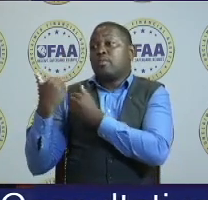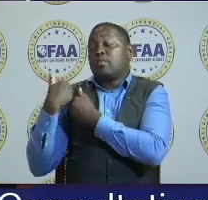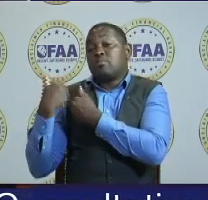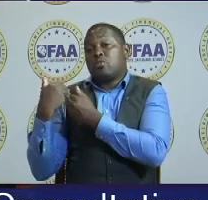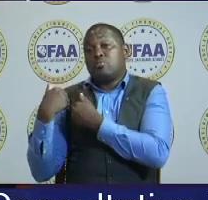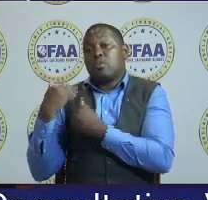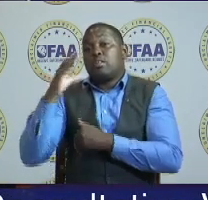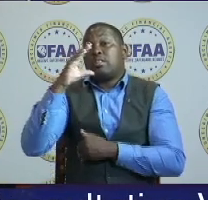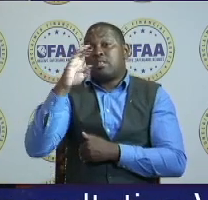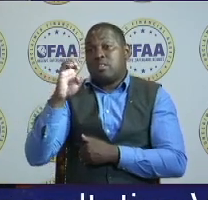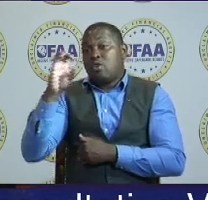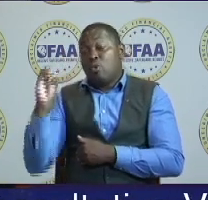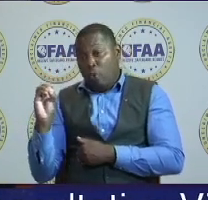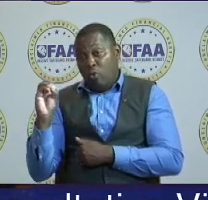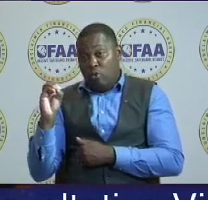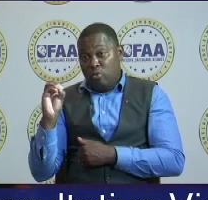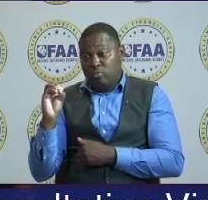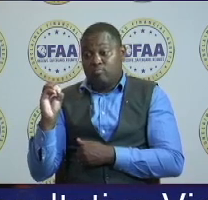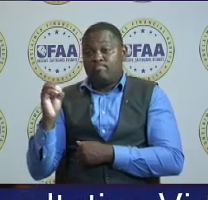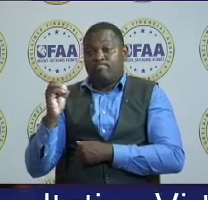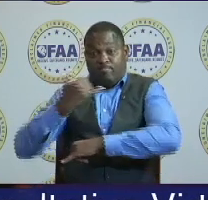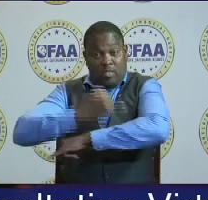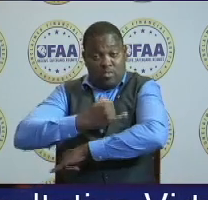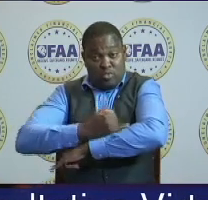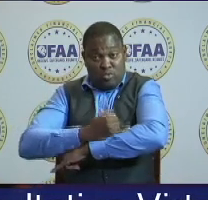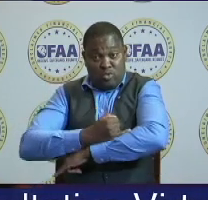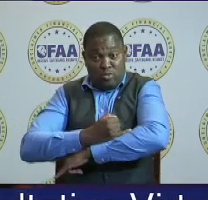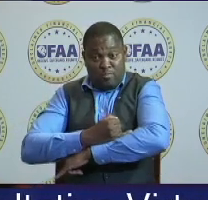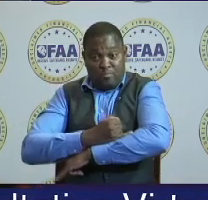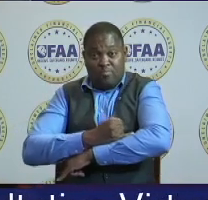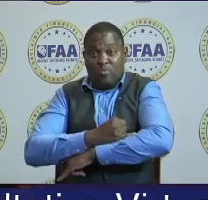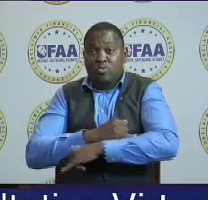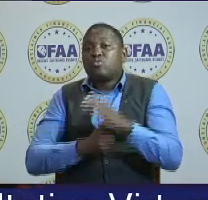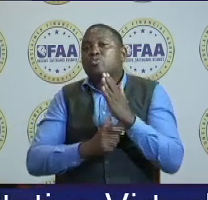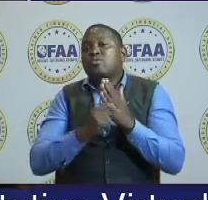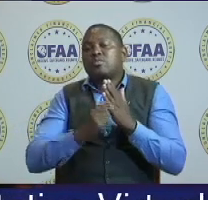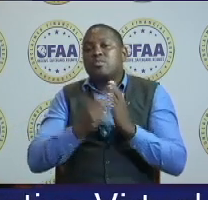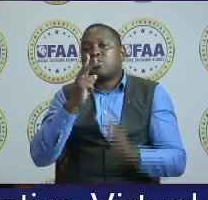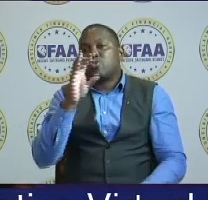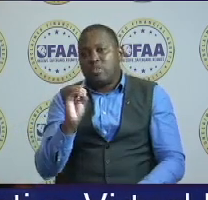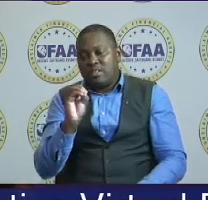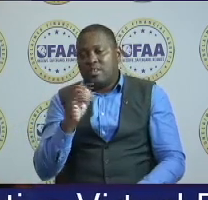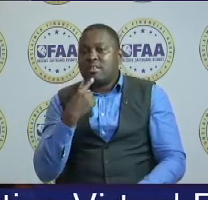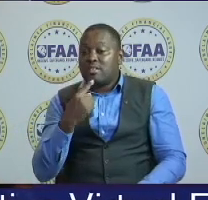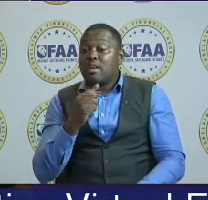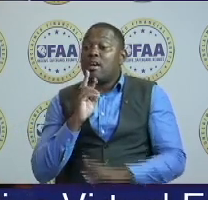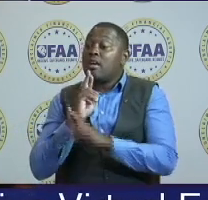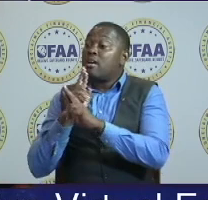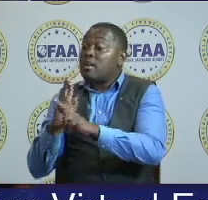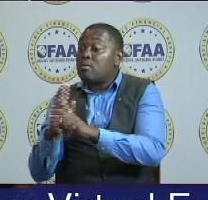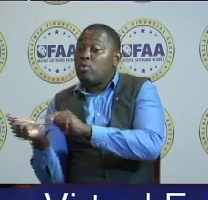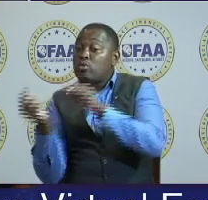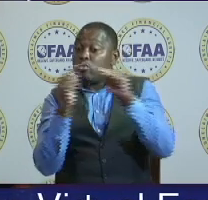CEO of the entity. And that's why under Section 20, there's no report that should come to the authority without being